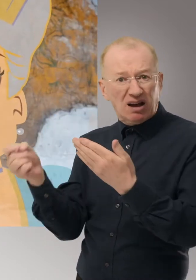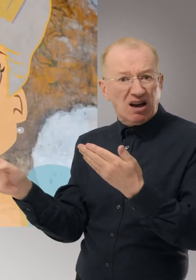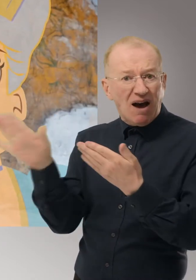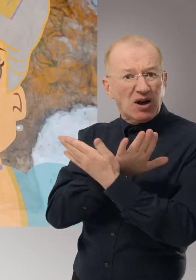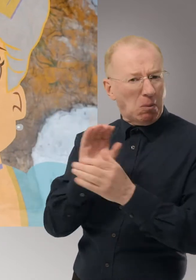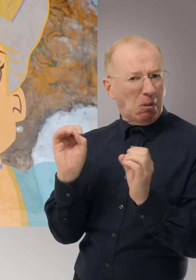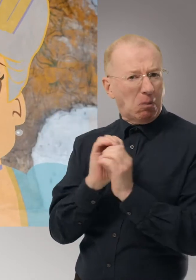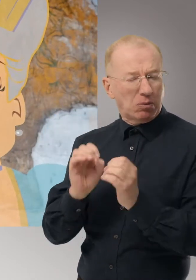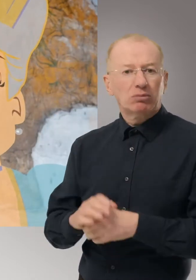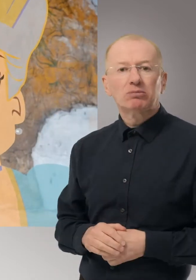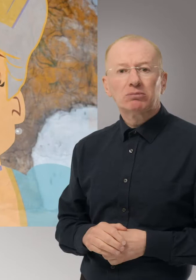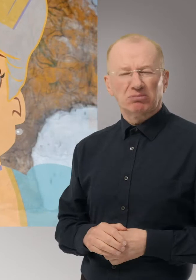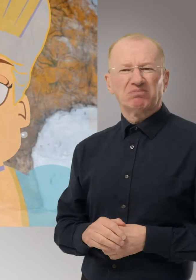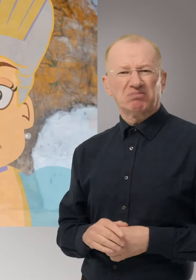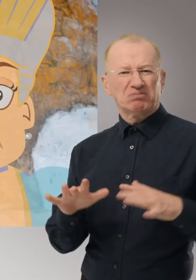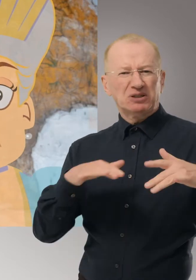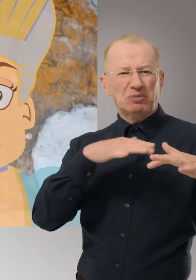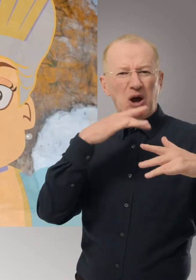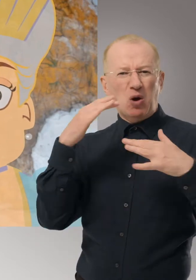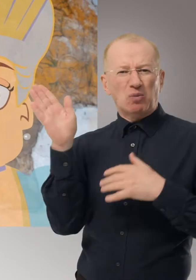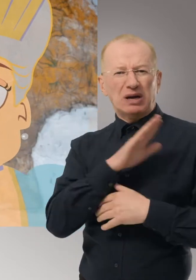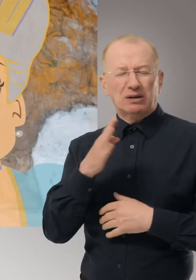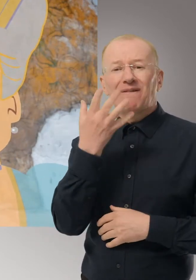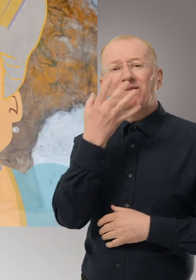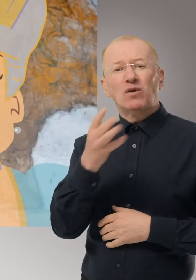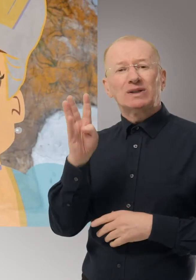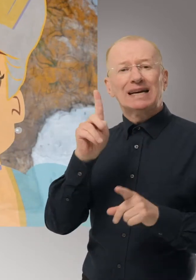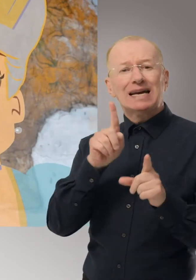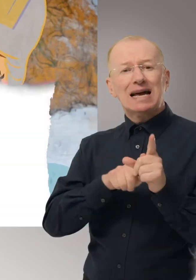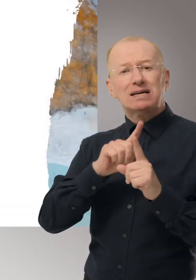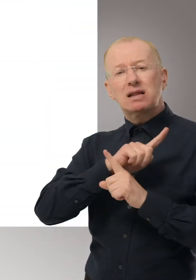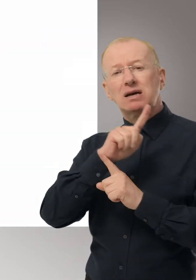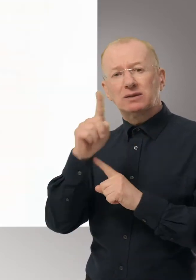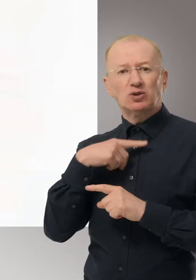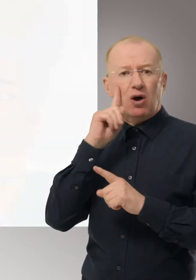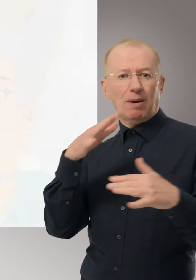estate in 1609. I was surprised that he didn't have these painted over.